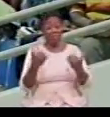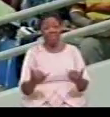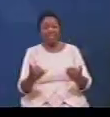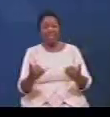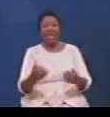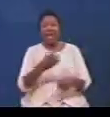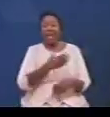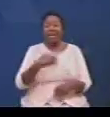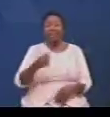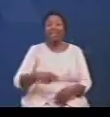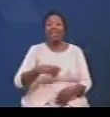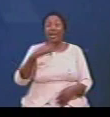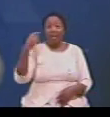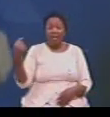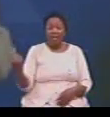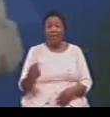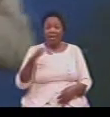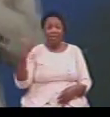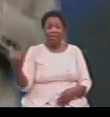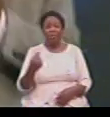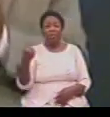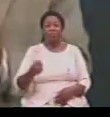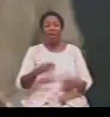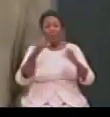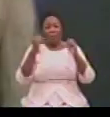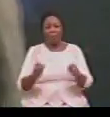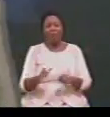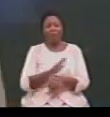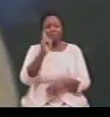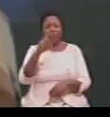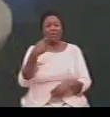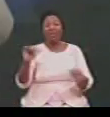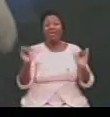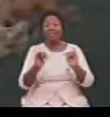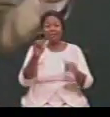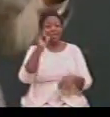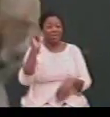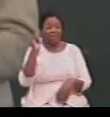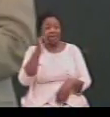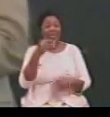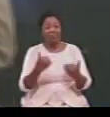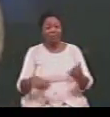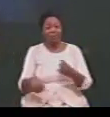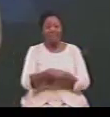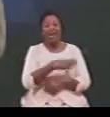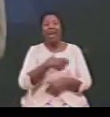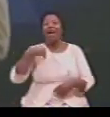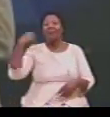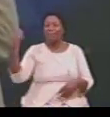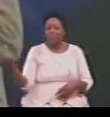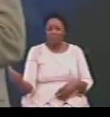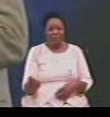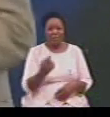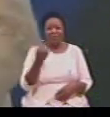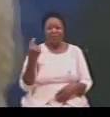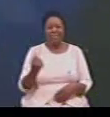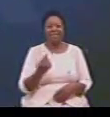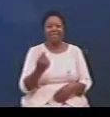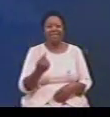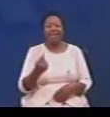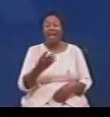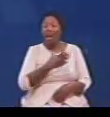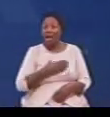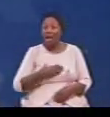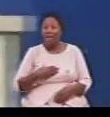the ever-powerful one, the same yesterday, today, and forever.